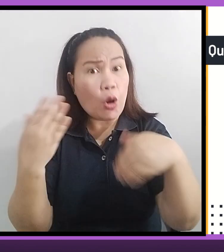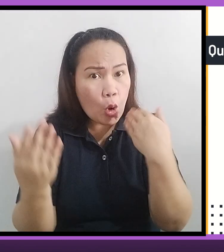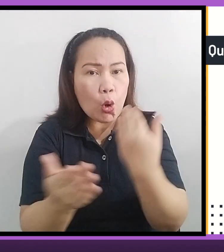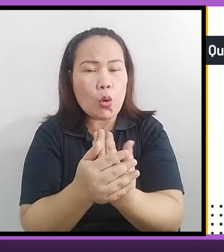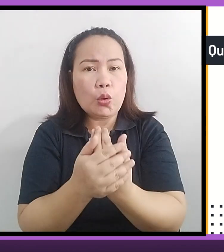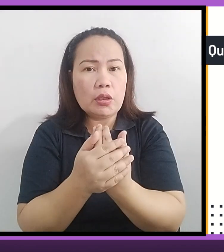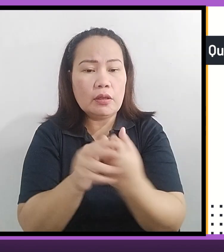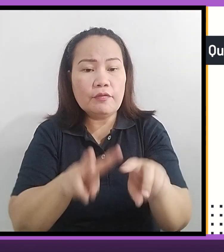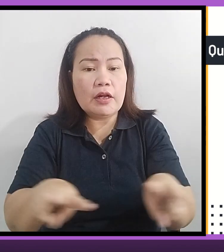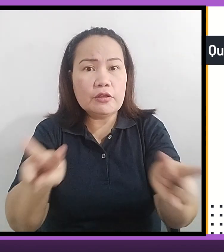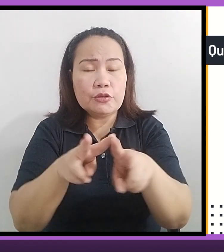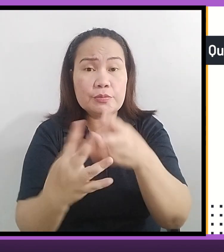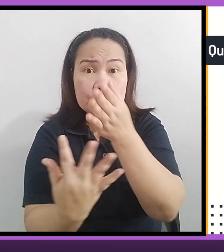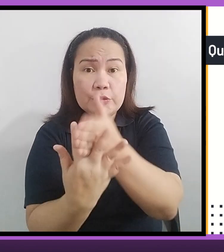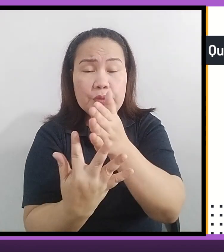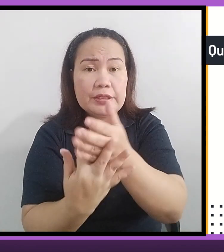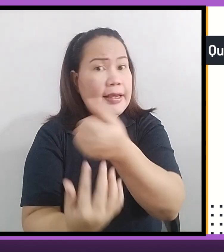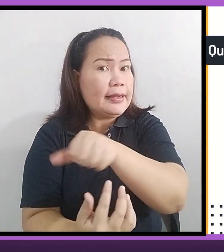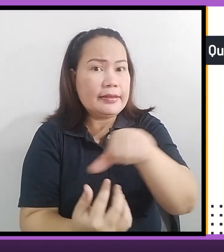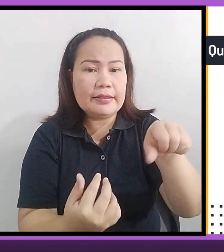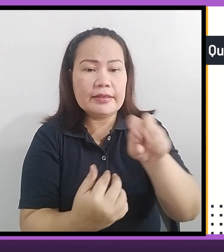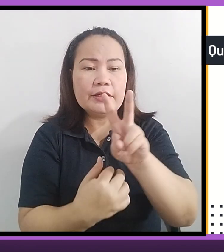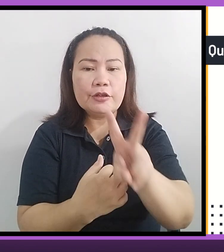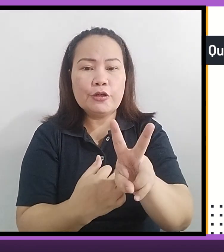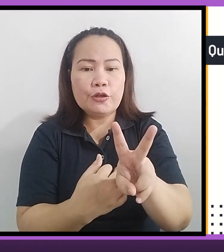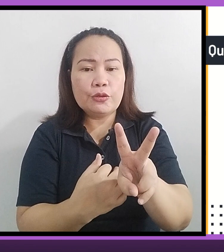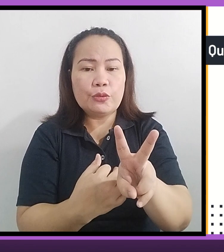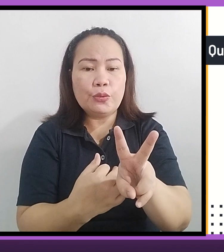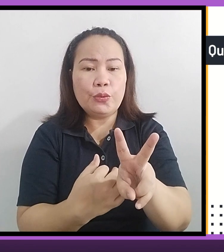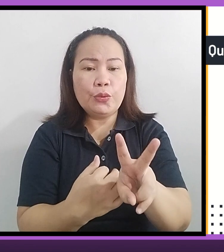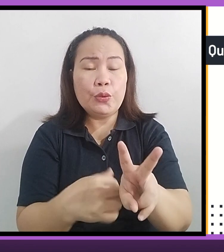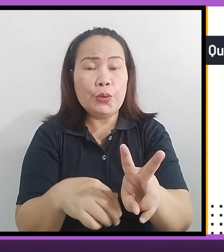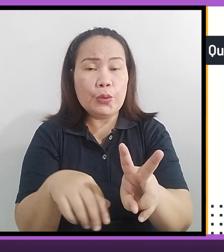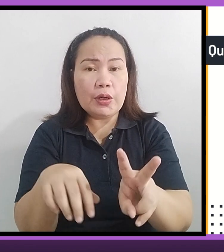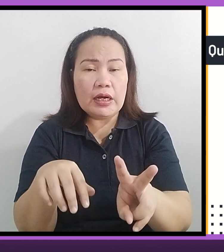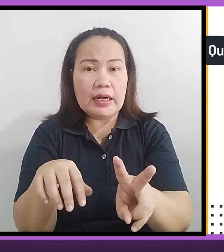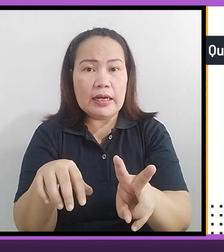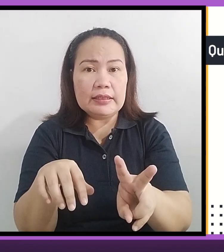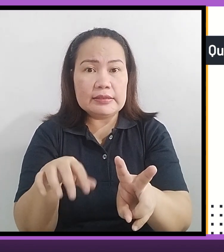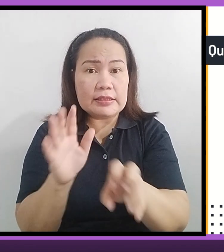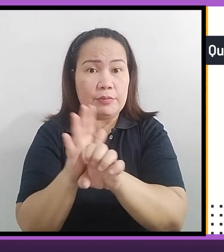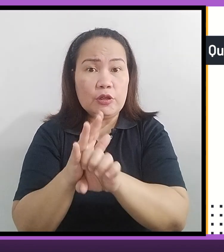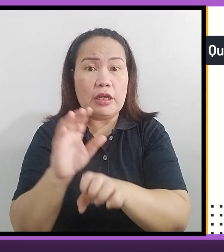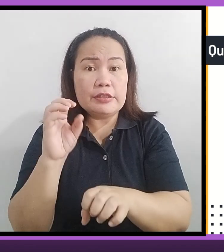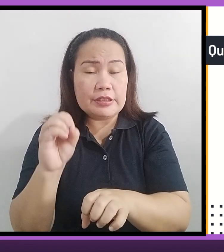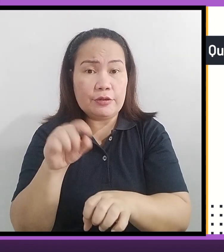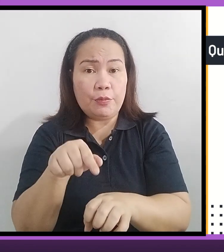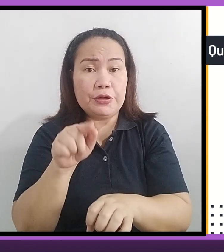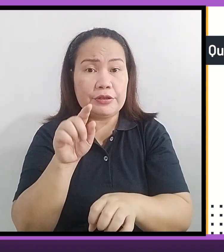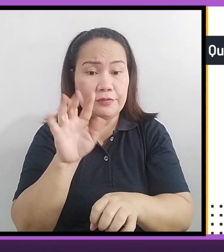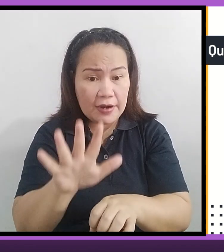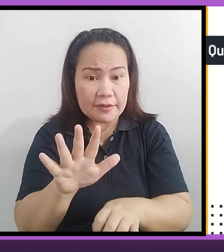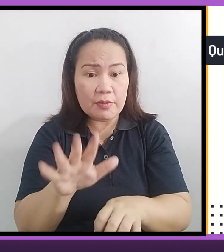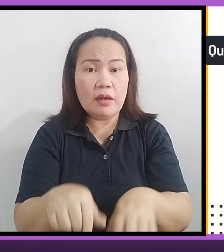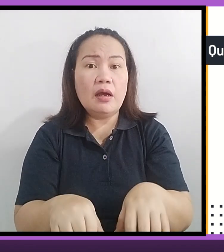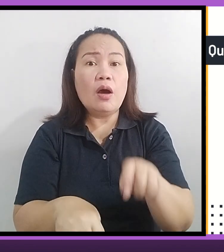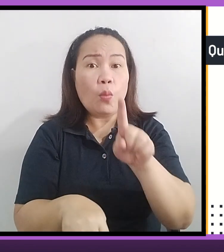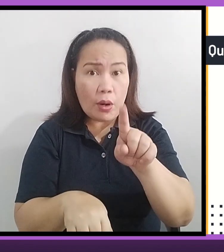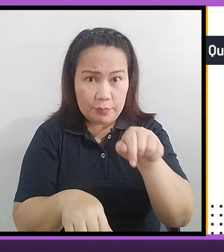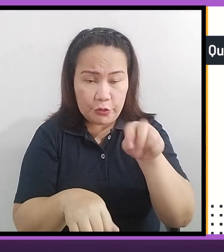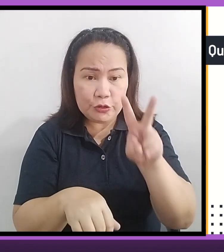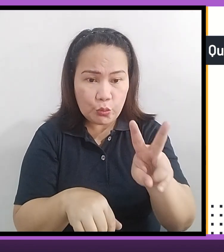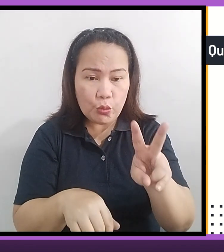all values between any two specific values like 0.5, 1.2, and